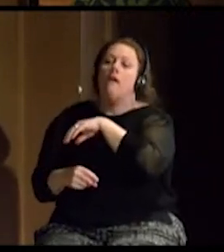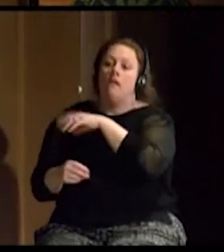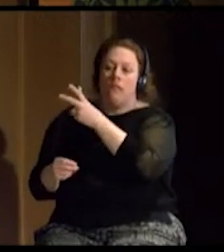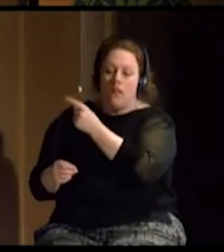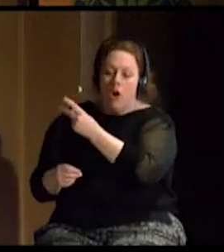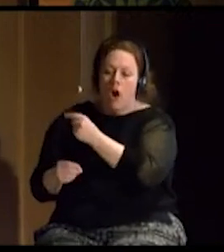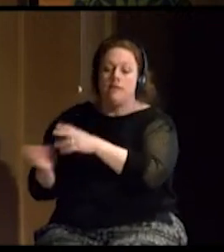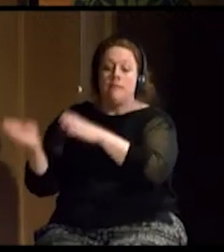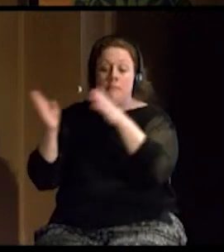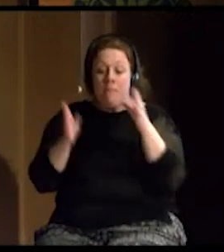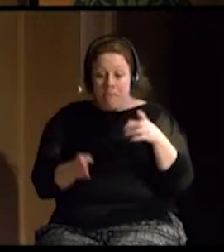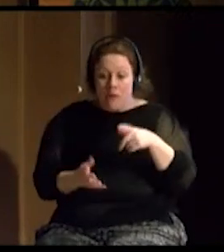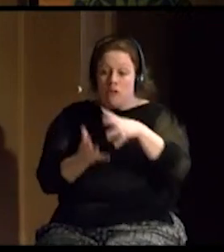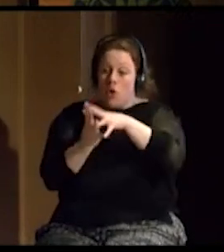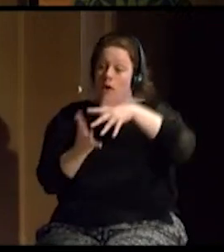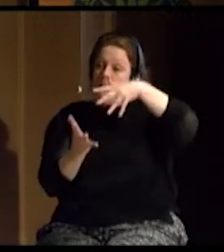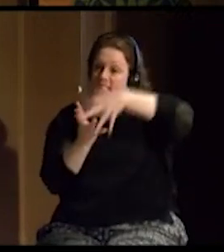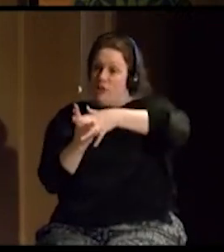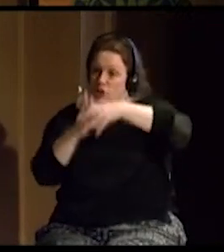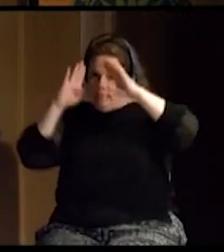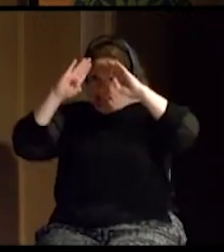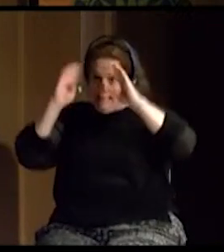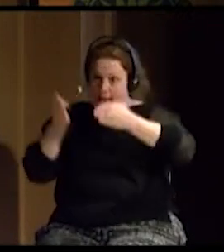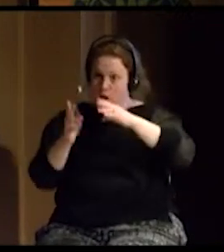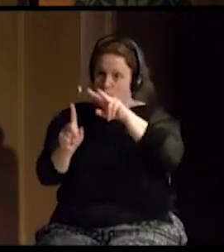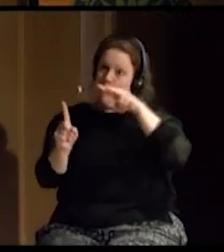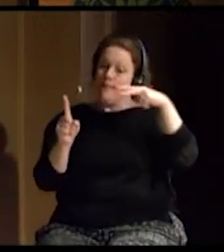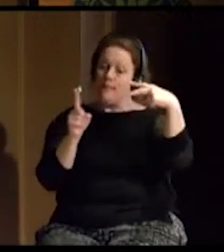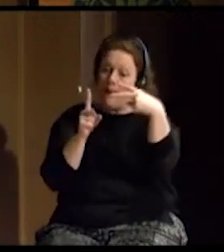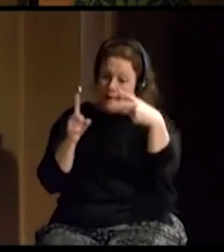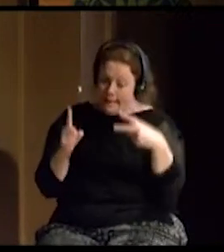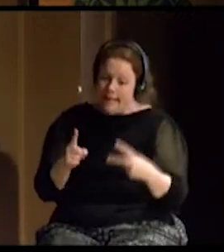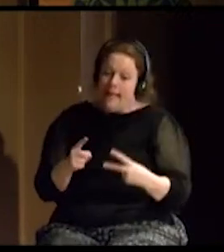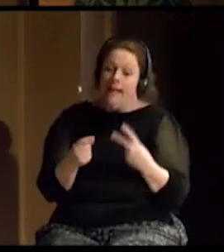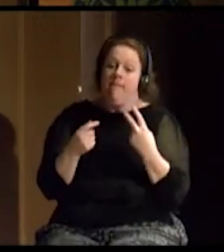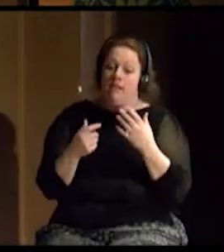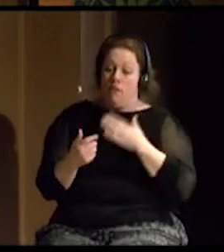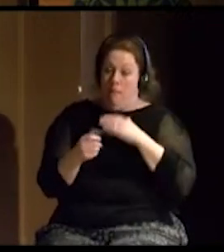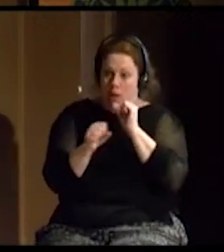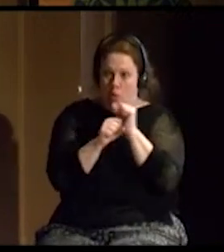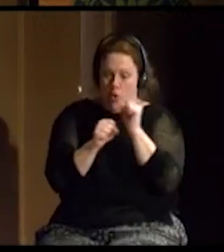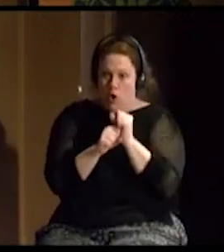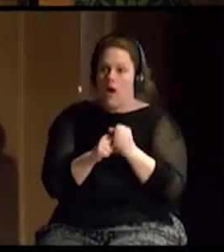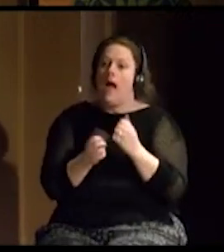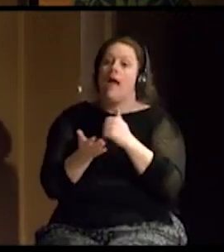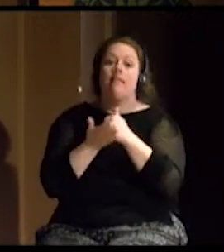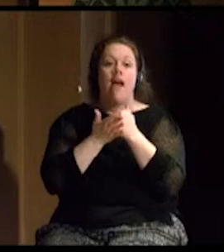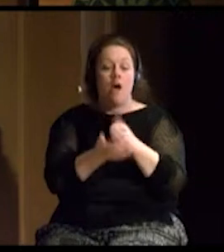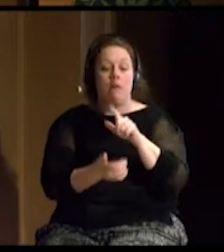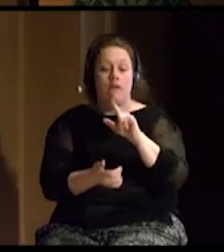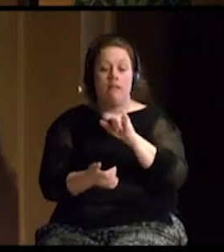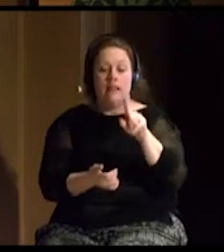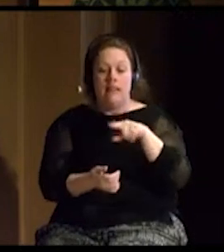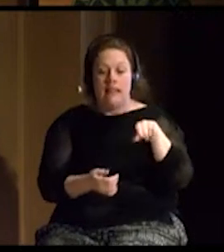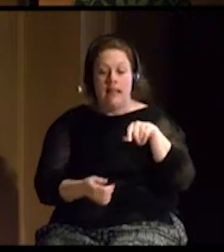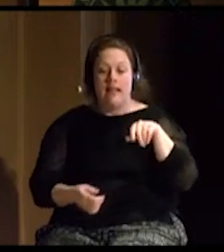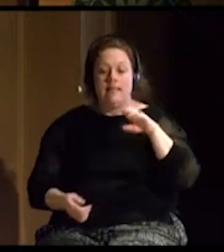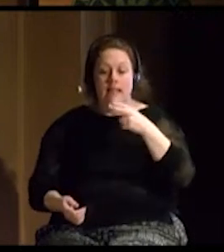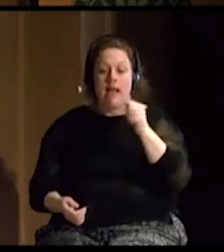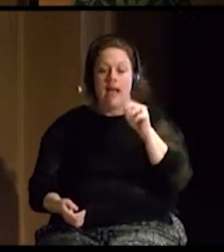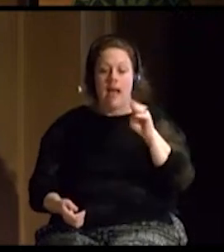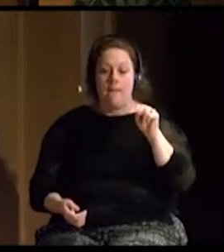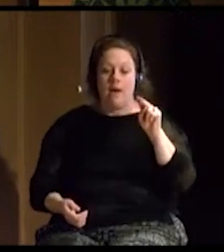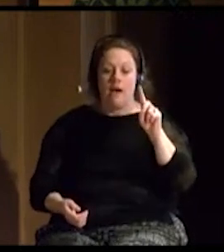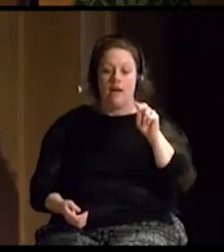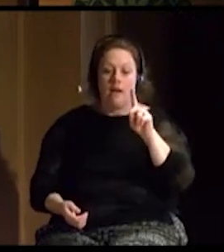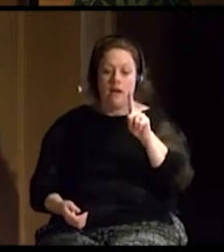Indigenous perspective as to the history of the woolly dog. And with the help of Liz Hammond-Karima, a master